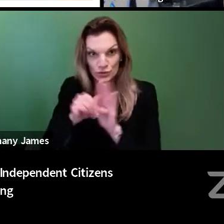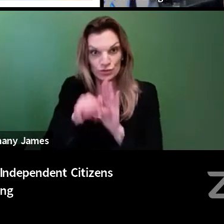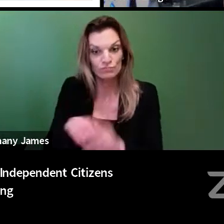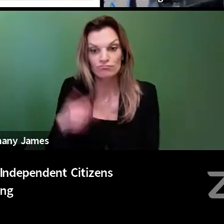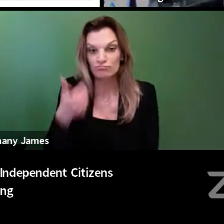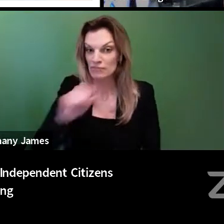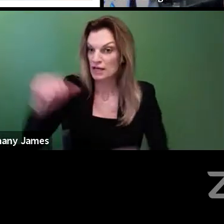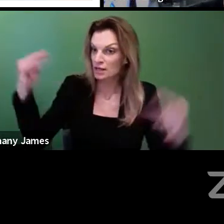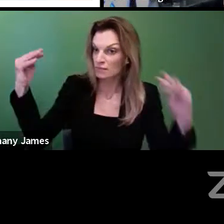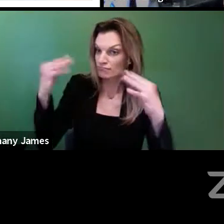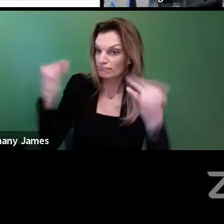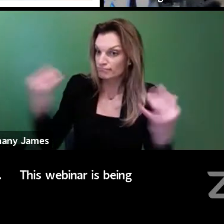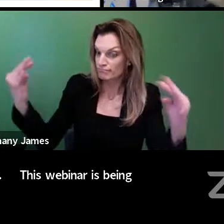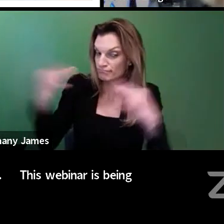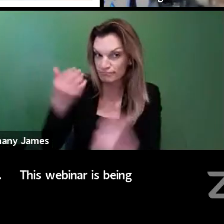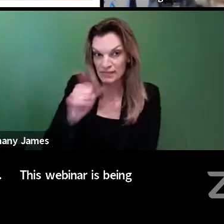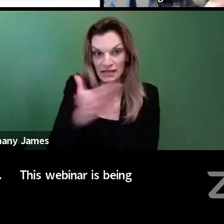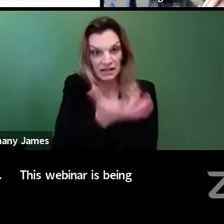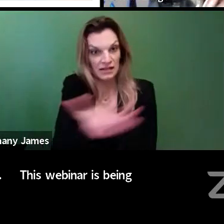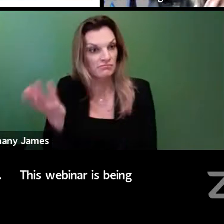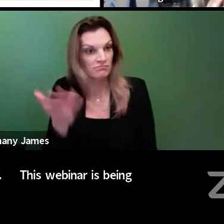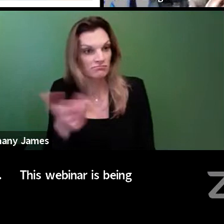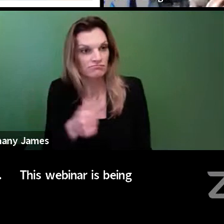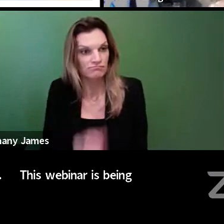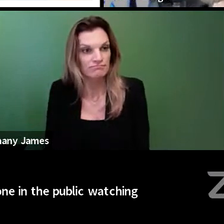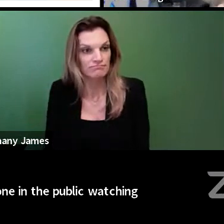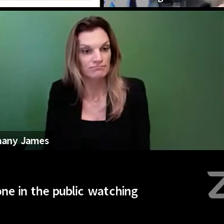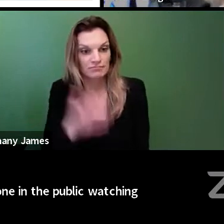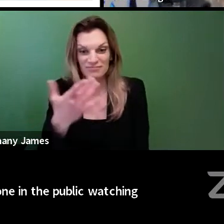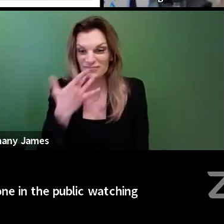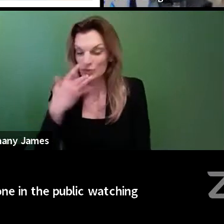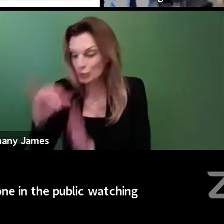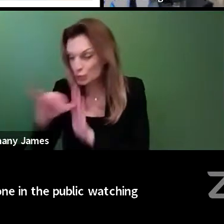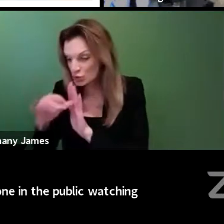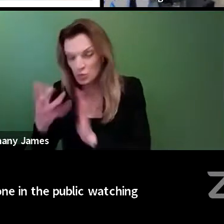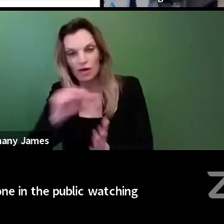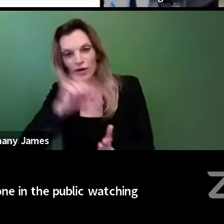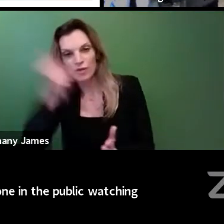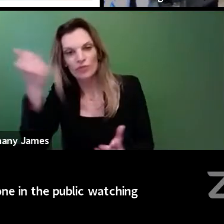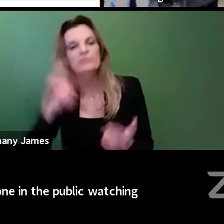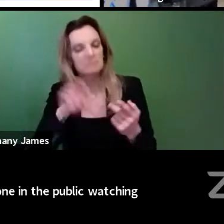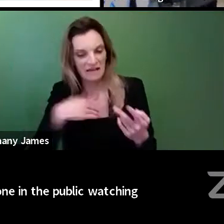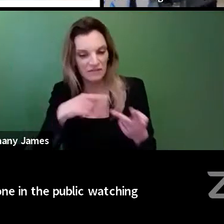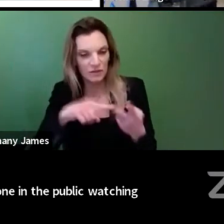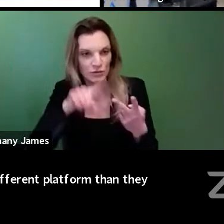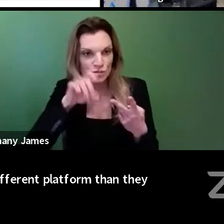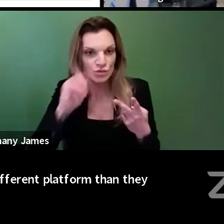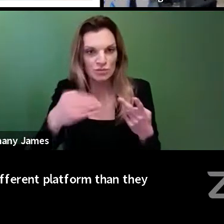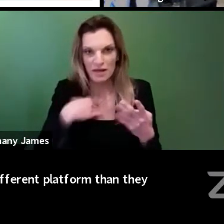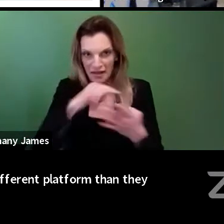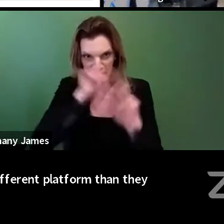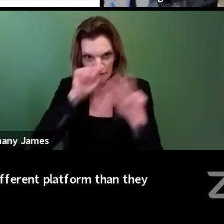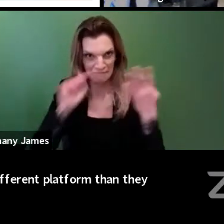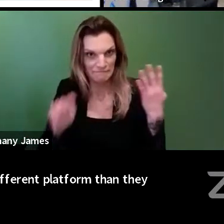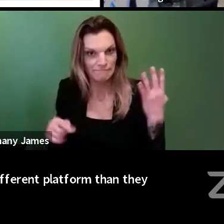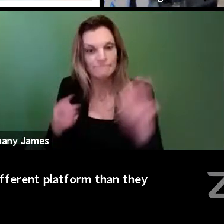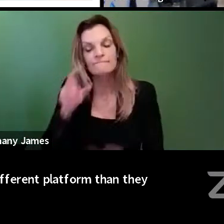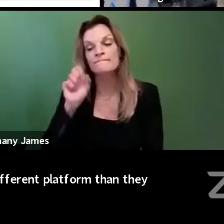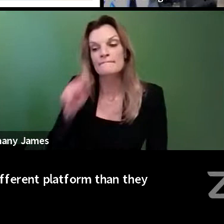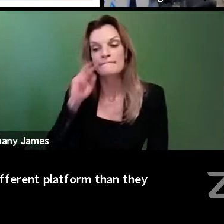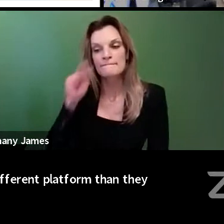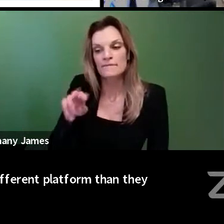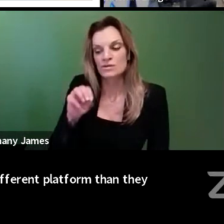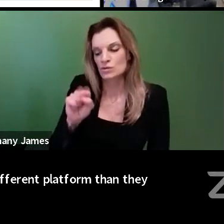in the public watching who would prefer to watch via a different platform than they're currently using, please visit our social media